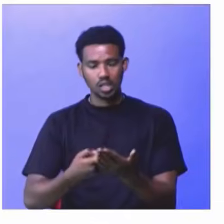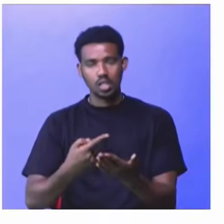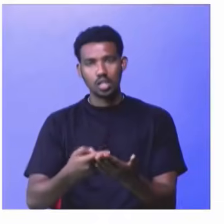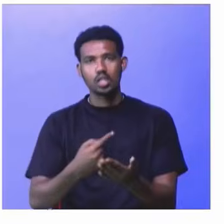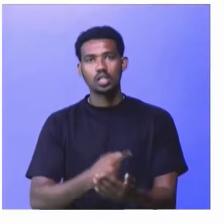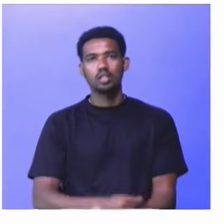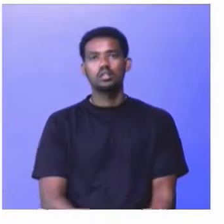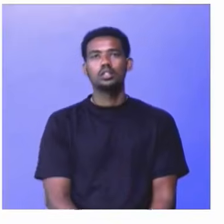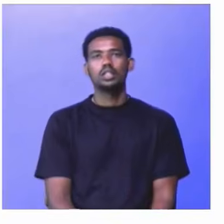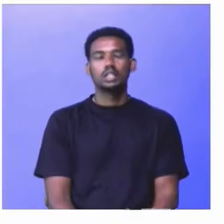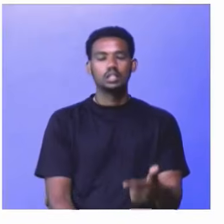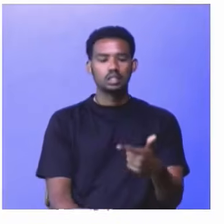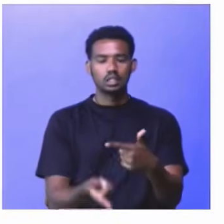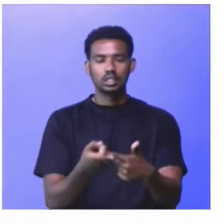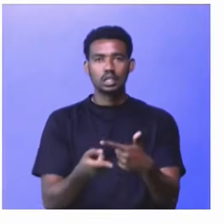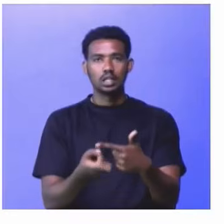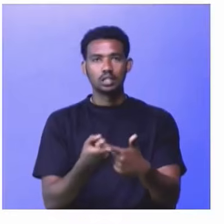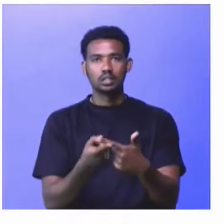the second.